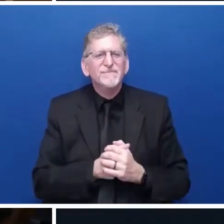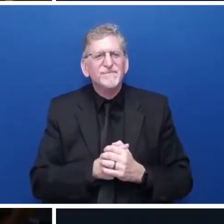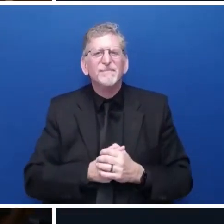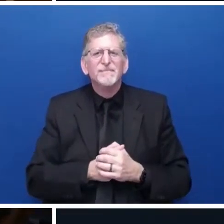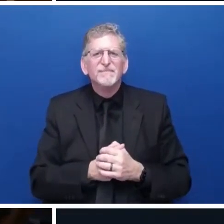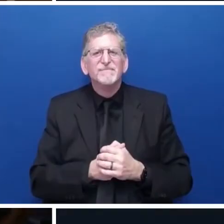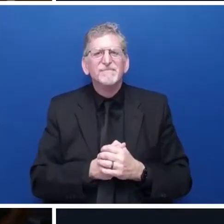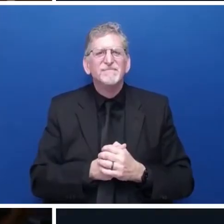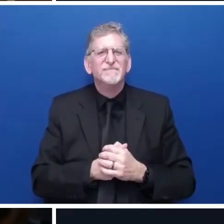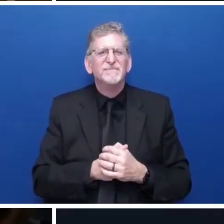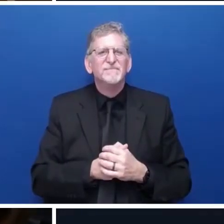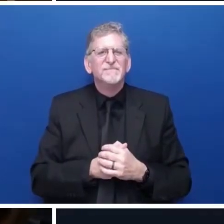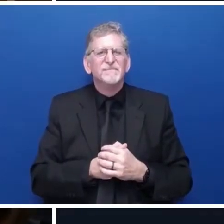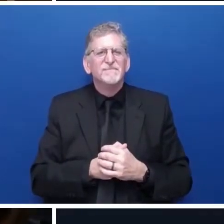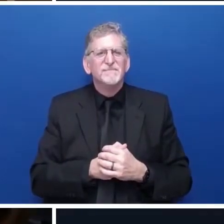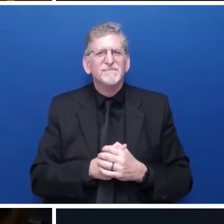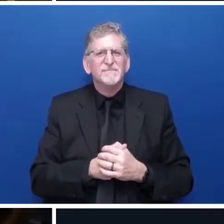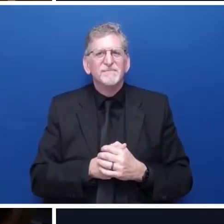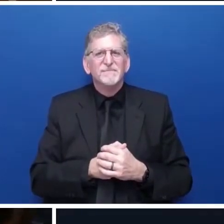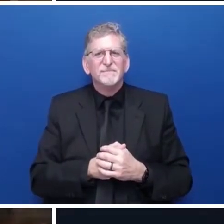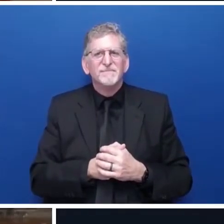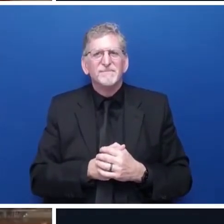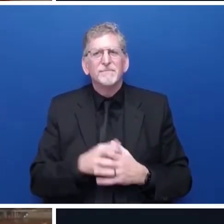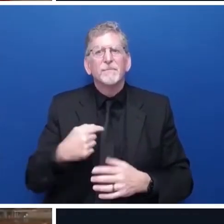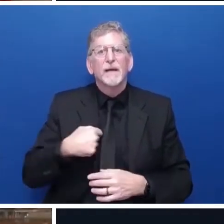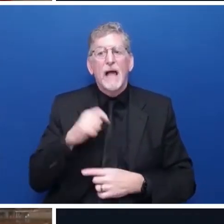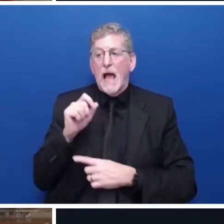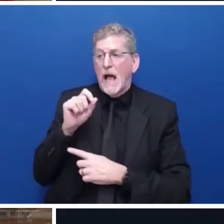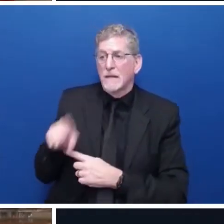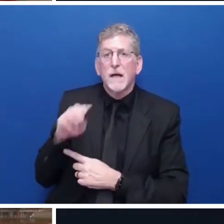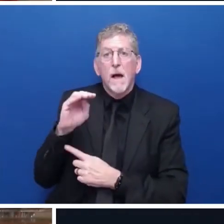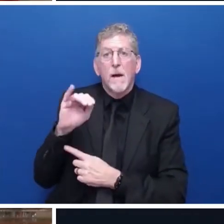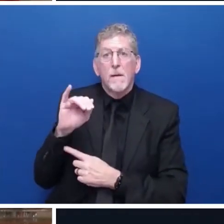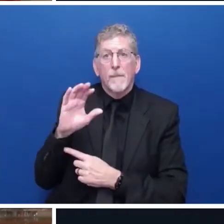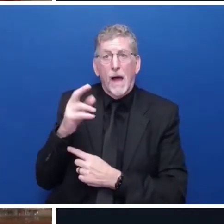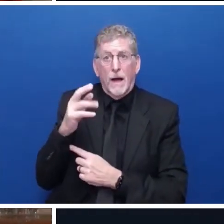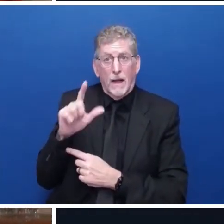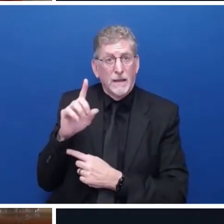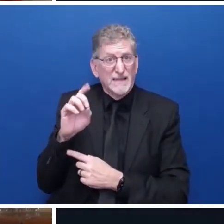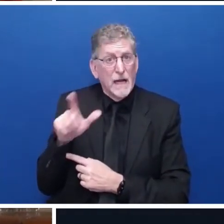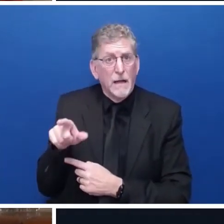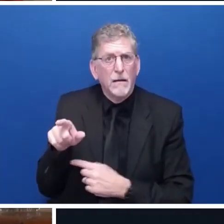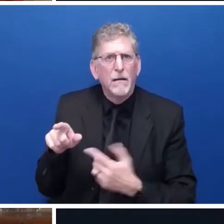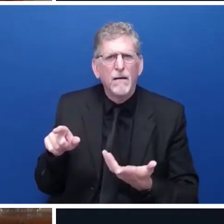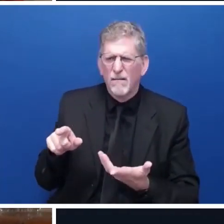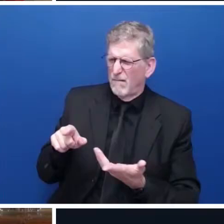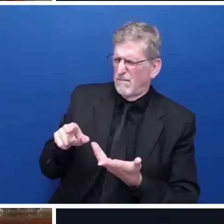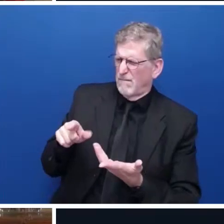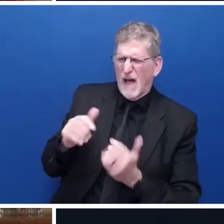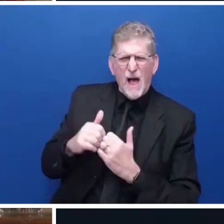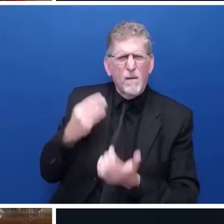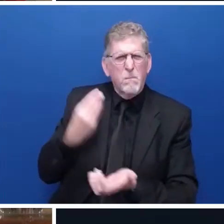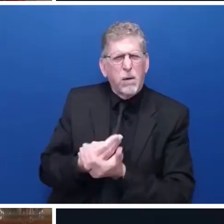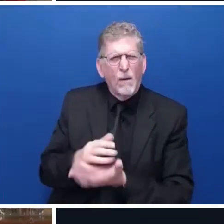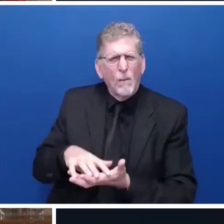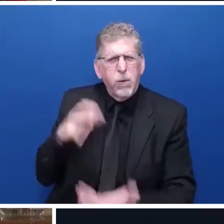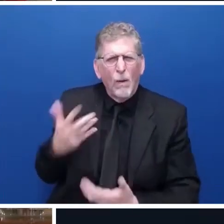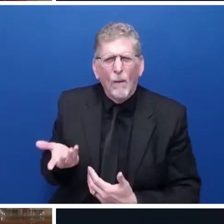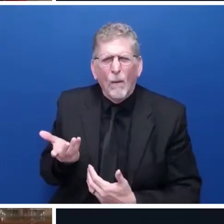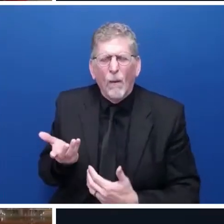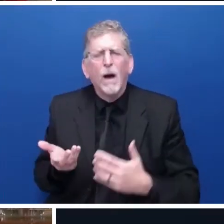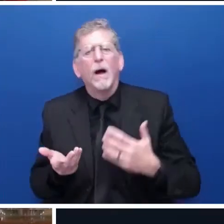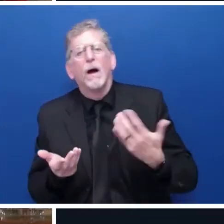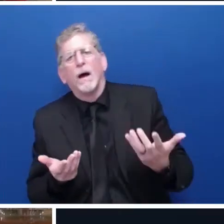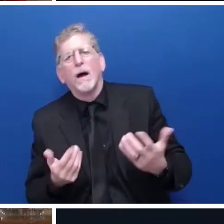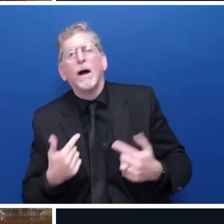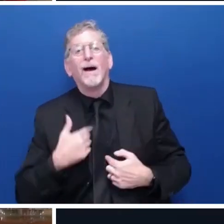When I asked Michael Dell, how do you make all that money? He said, well, I just sat on my dorm in school, and I made